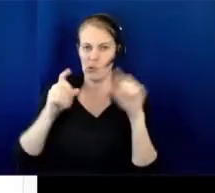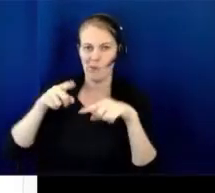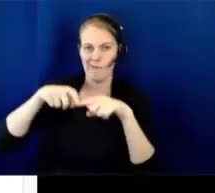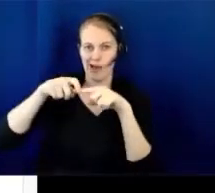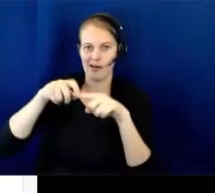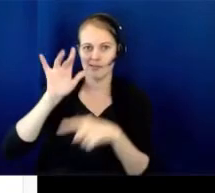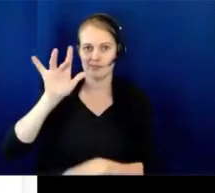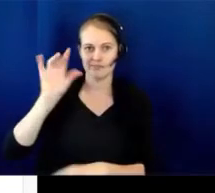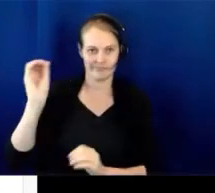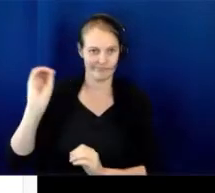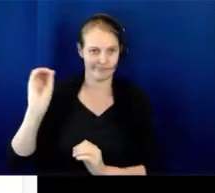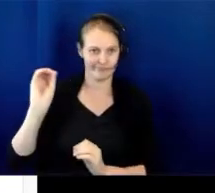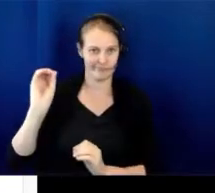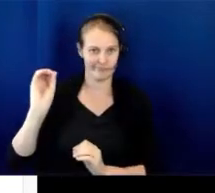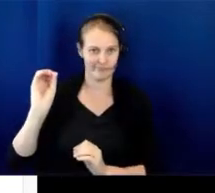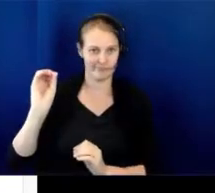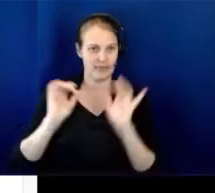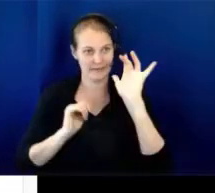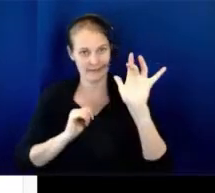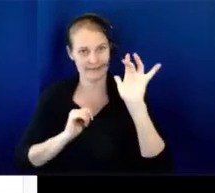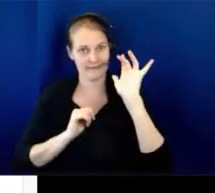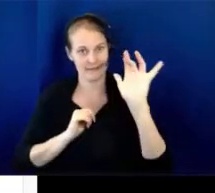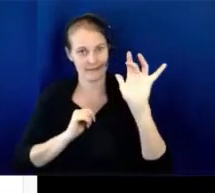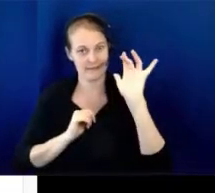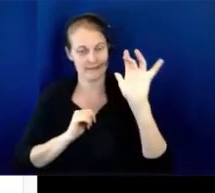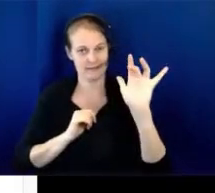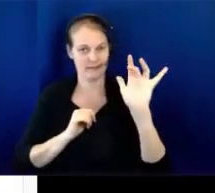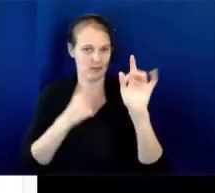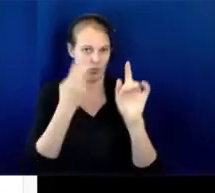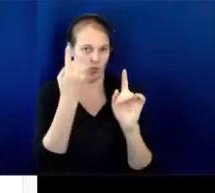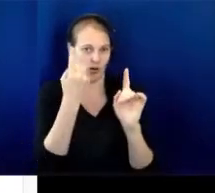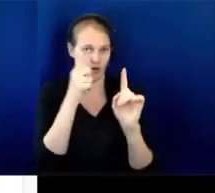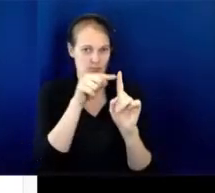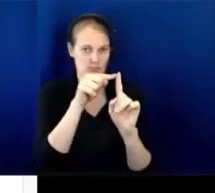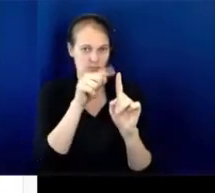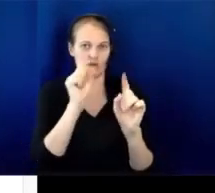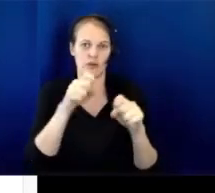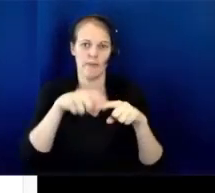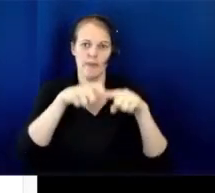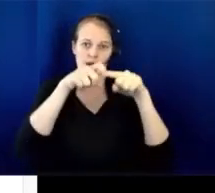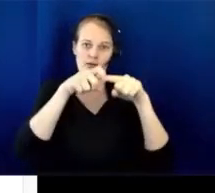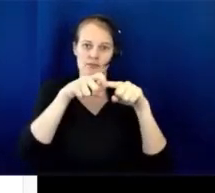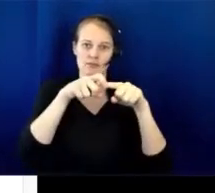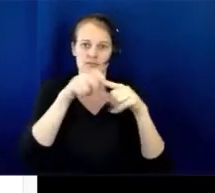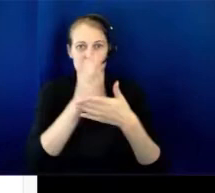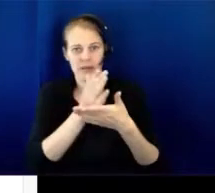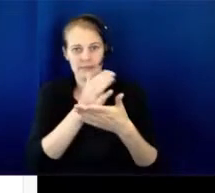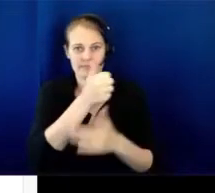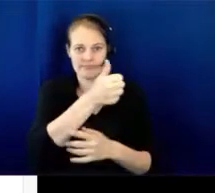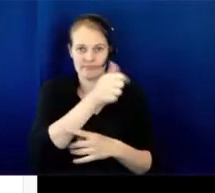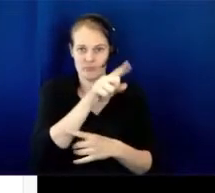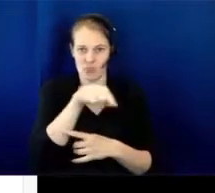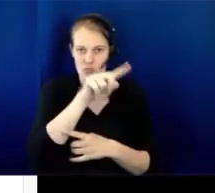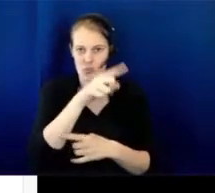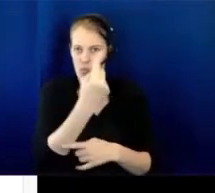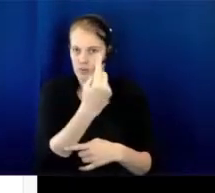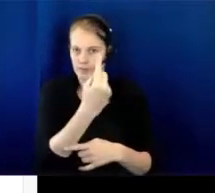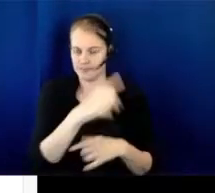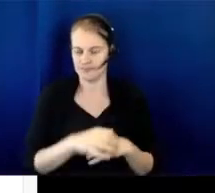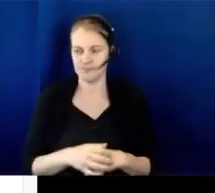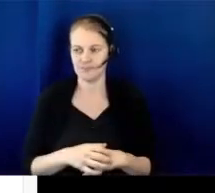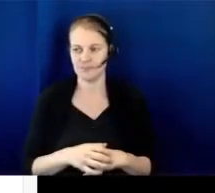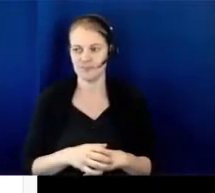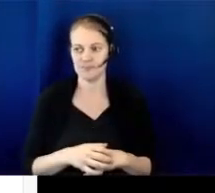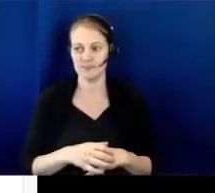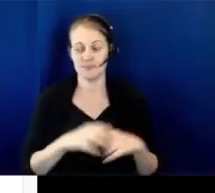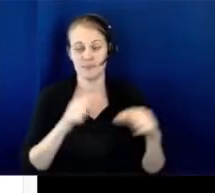when you click that, that's when you'll get your recording, and you'll be able to pause there as well. So once again, you have the